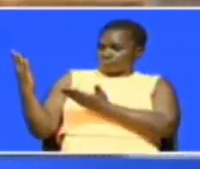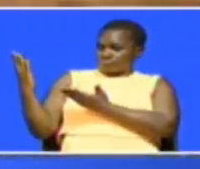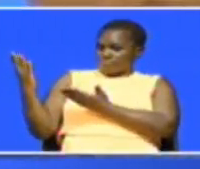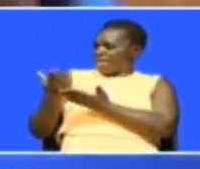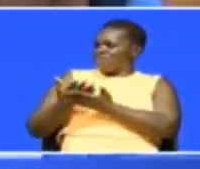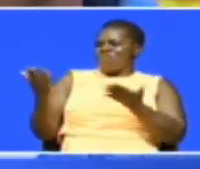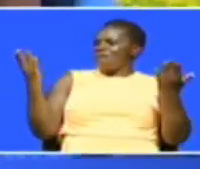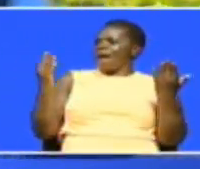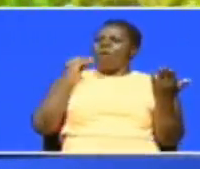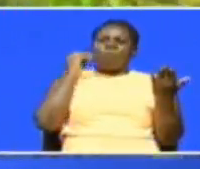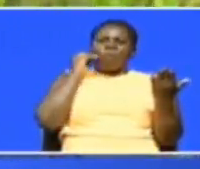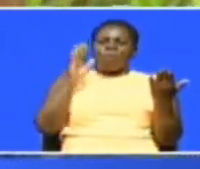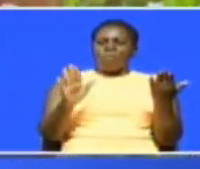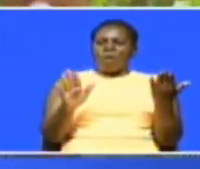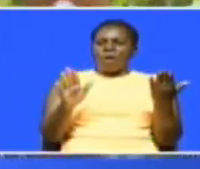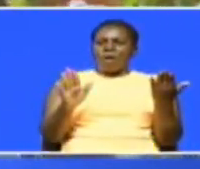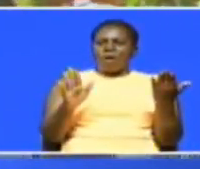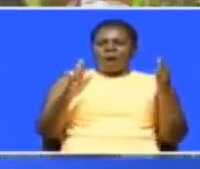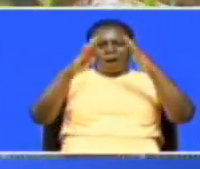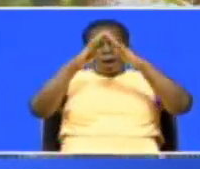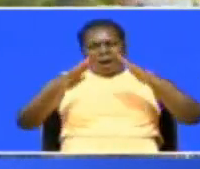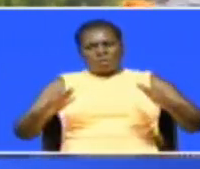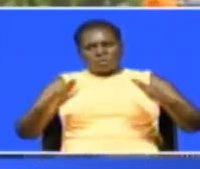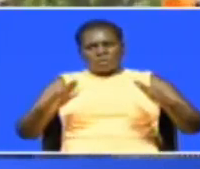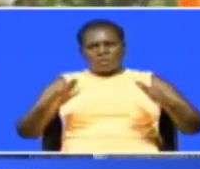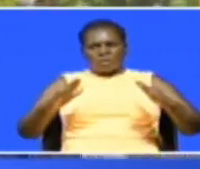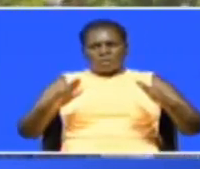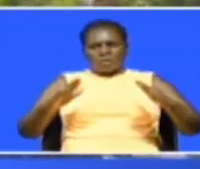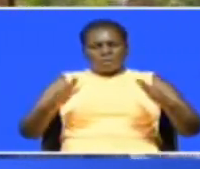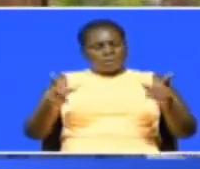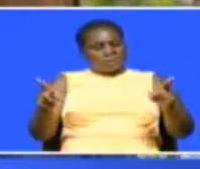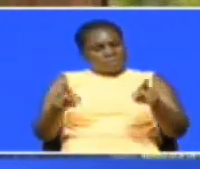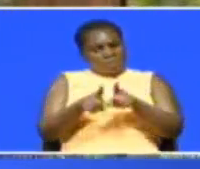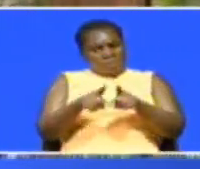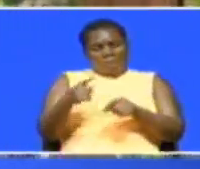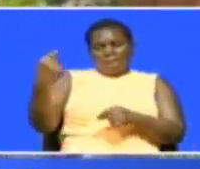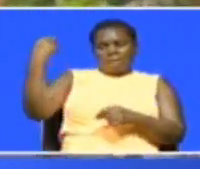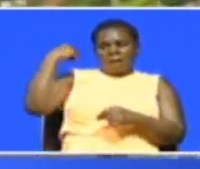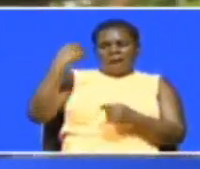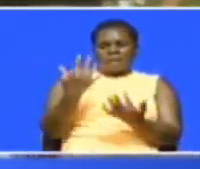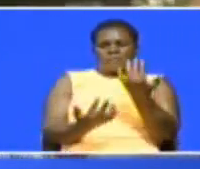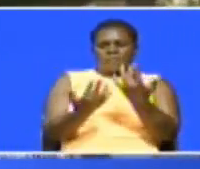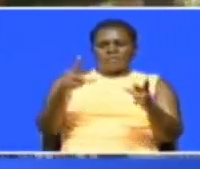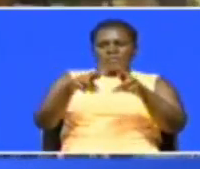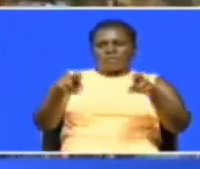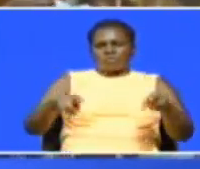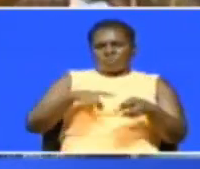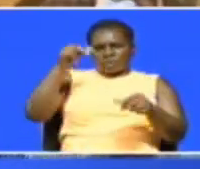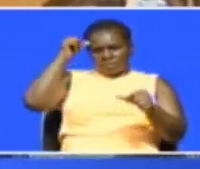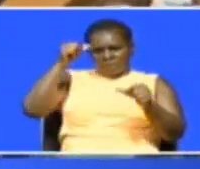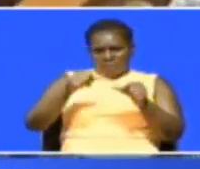gardens anywhere in your home, whether it's your rooftop, your balcony, or even the backyard of your kitchen.